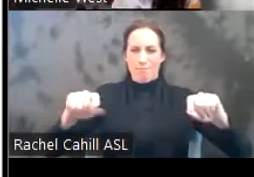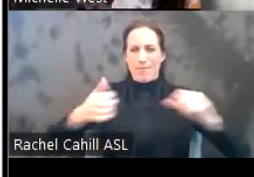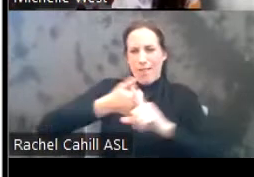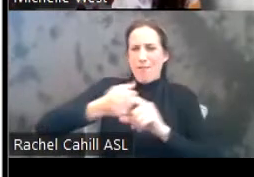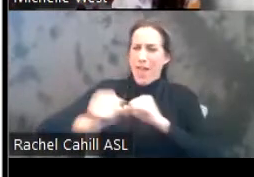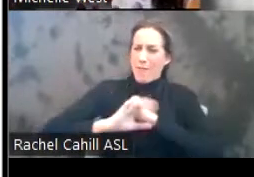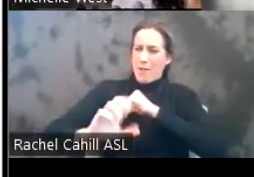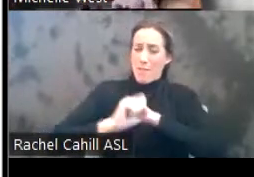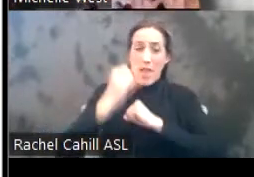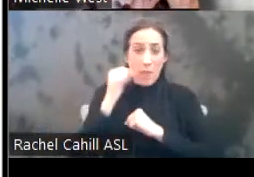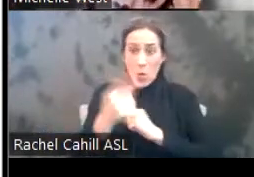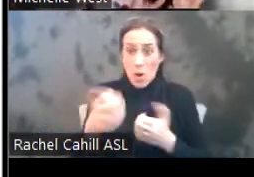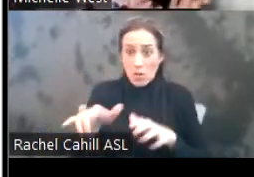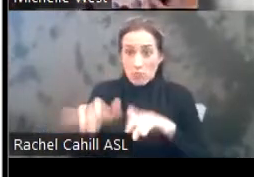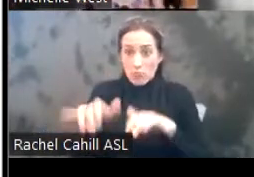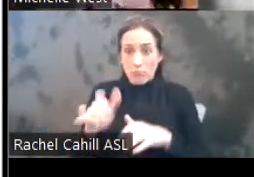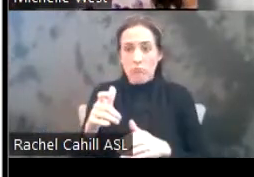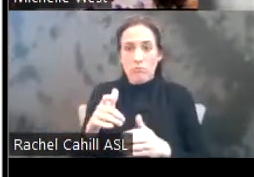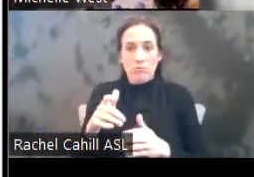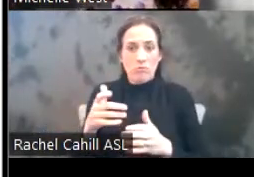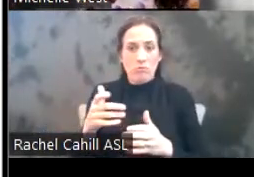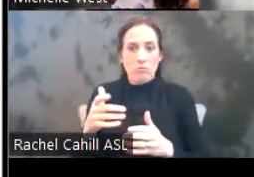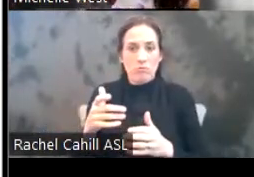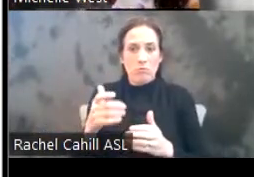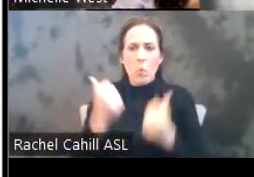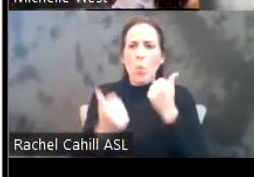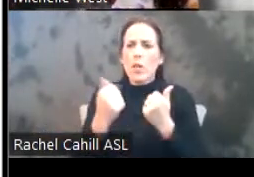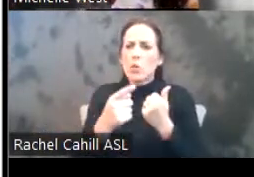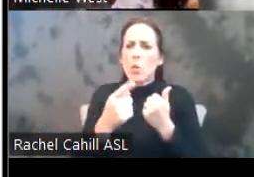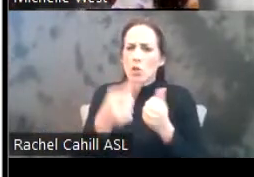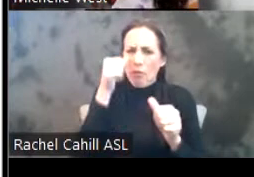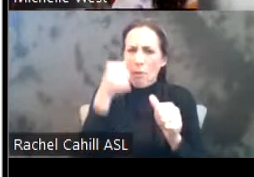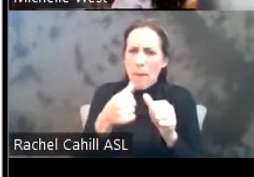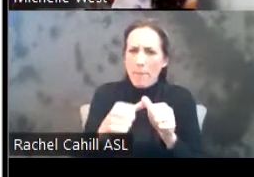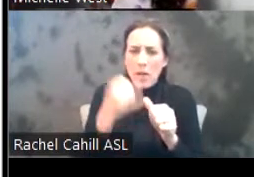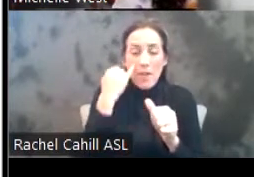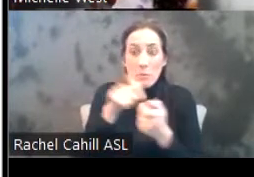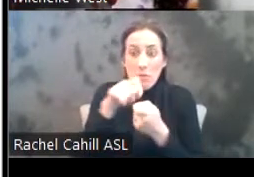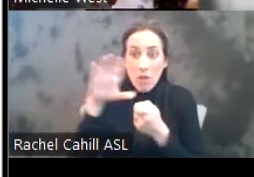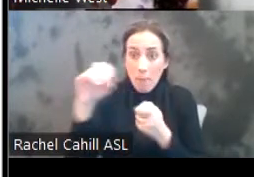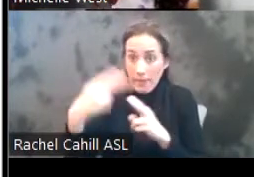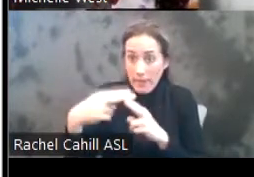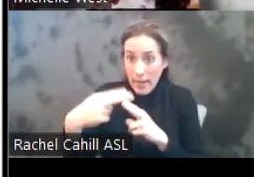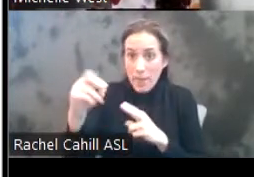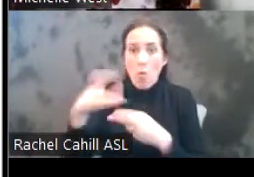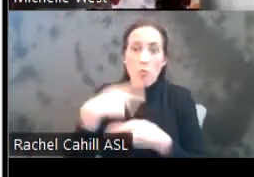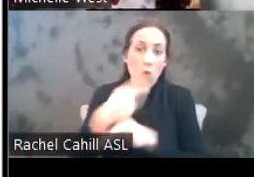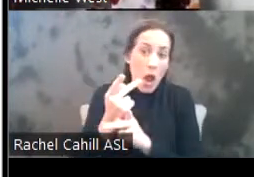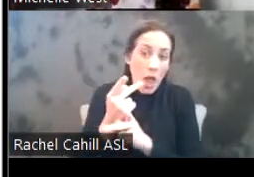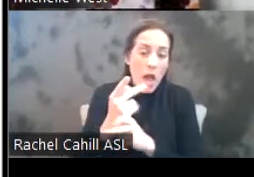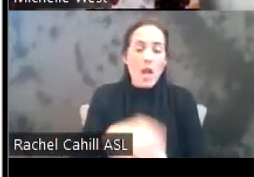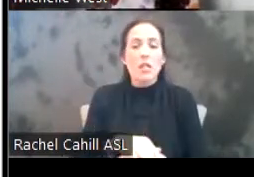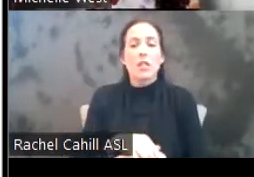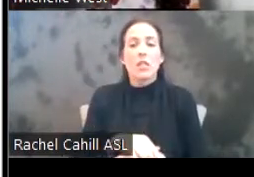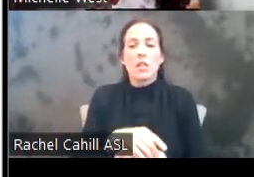down in the chat box, write down the coupons you remember. If you remember a company name or maybe a product they